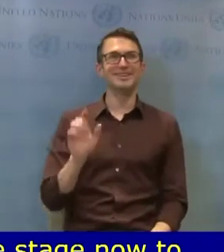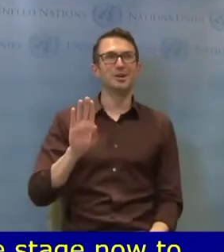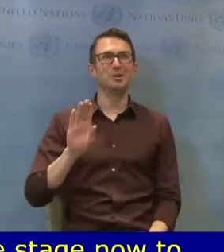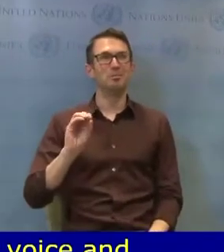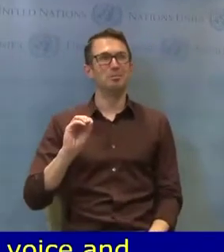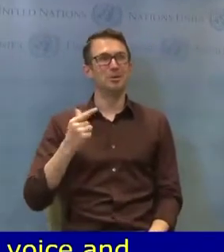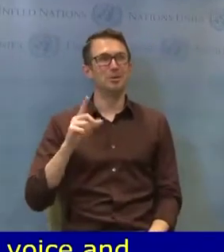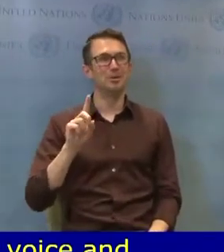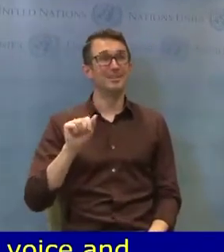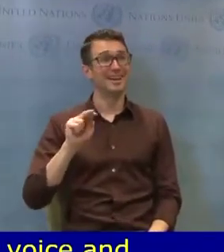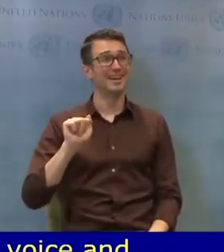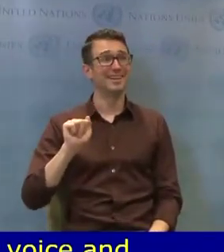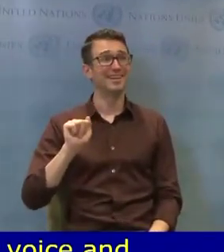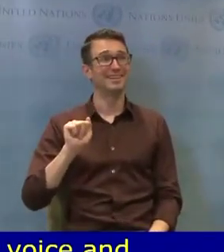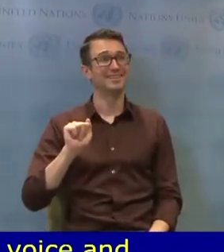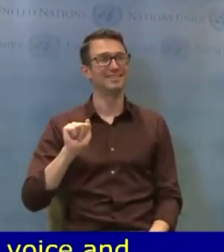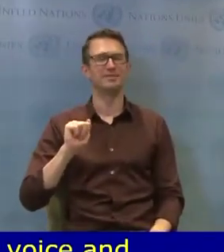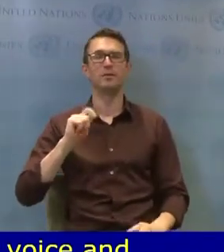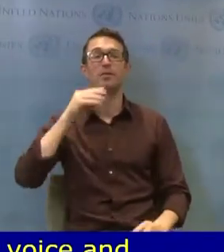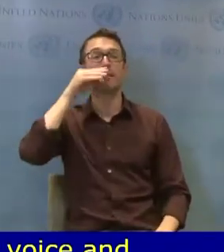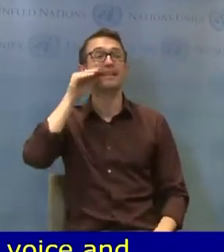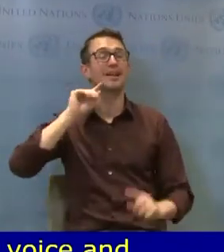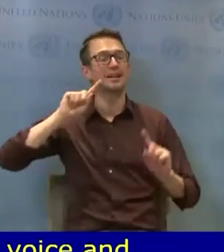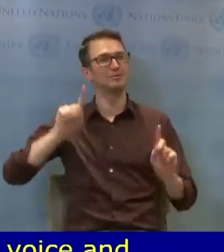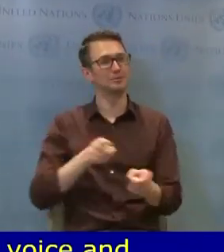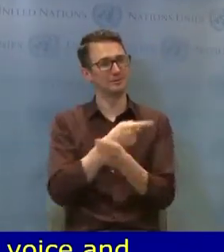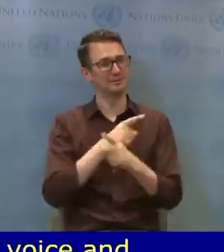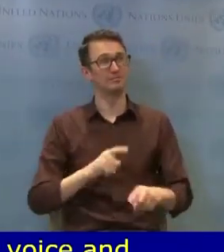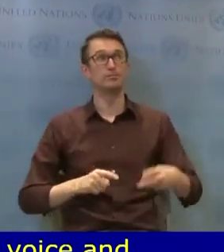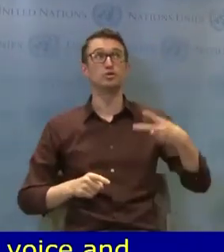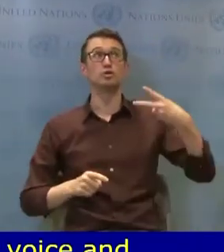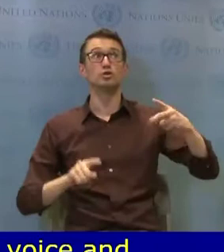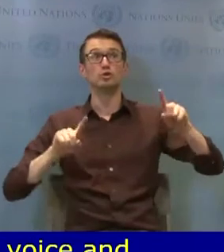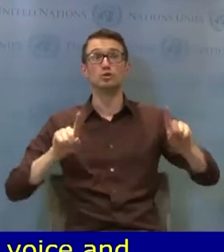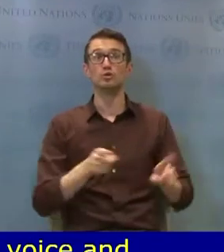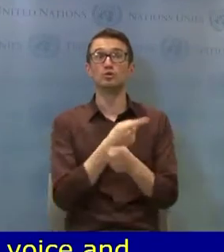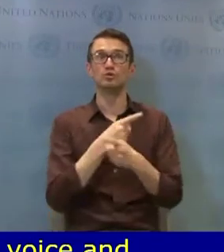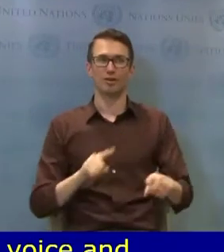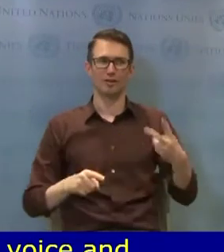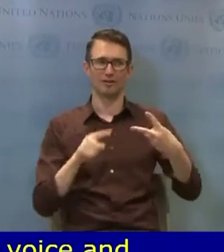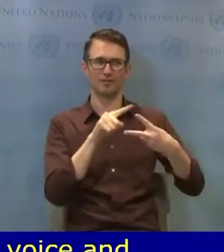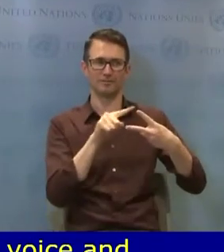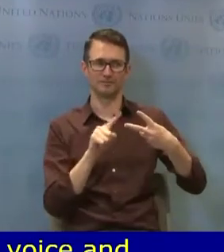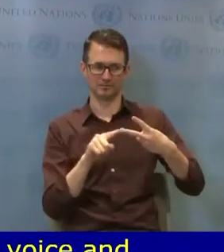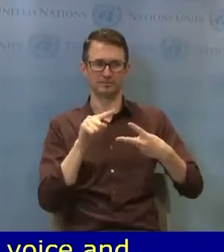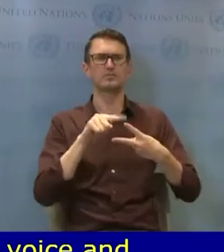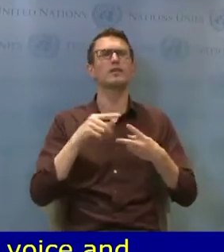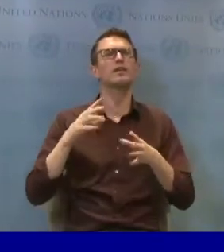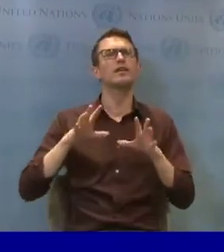a traditional folklore piece and one of her own songs. Bogdana, you have the floor.